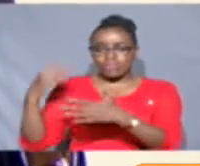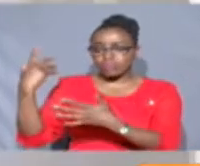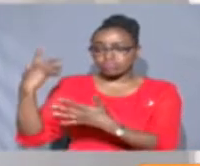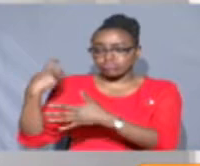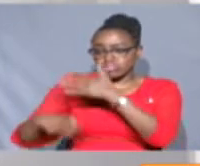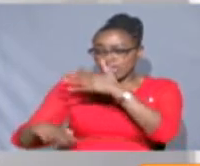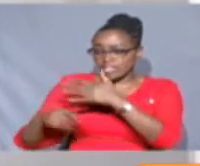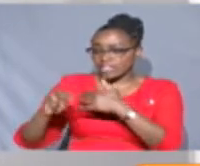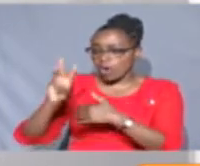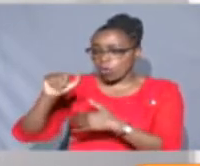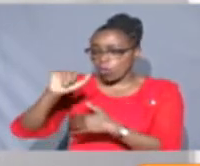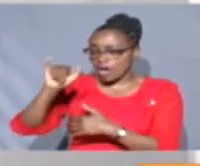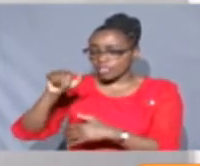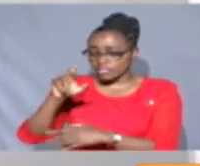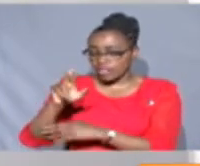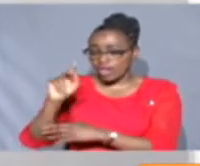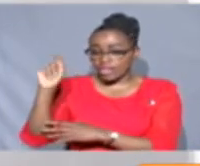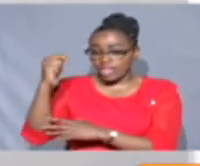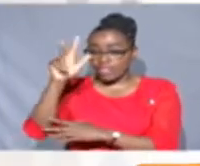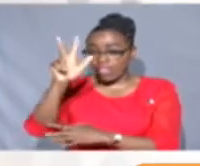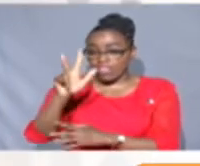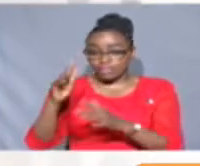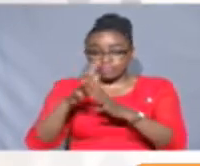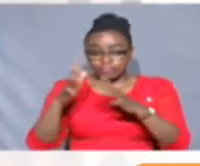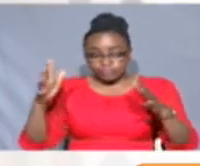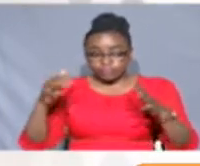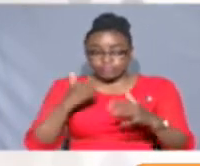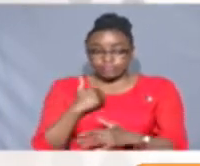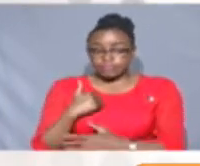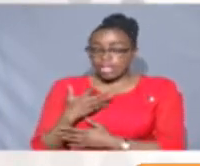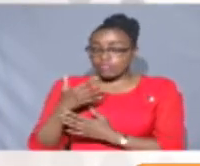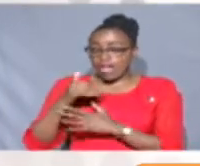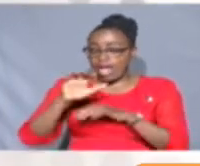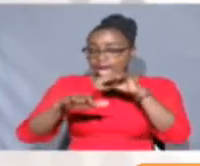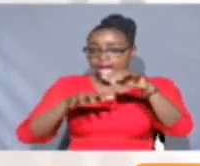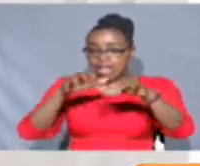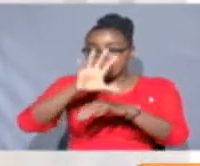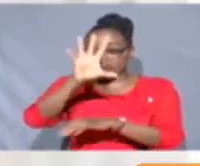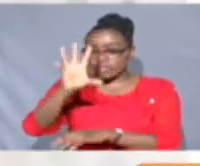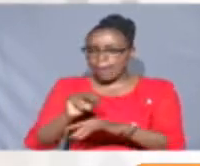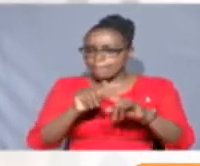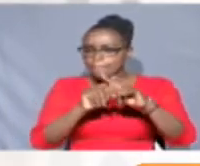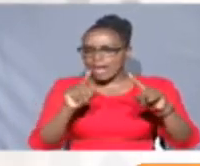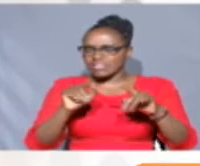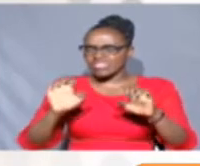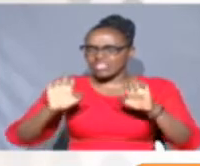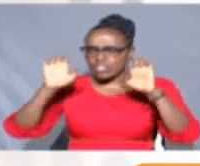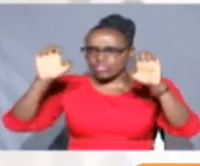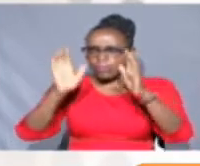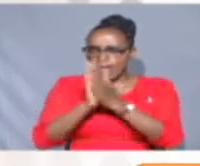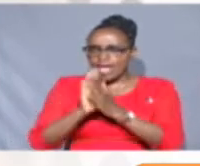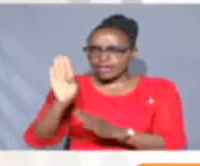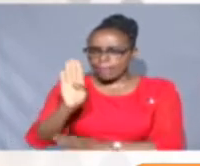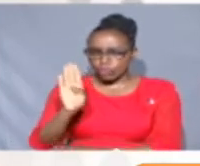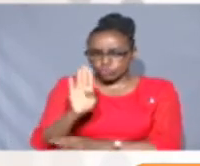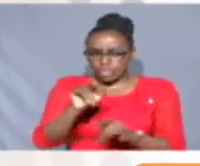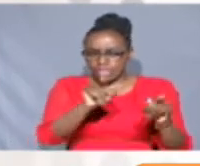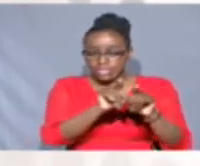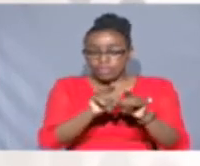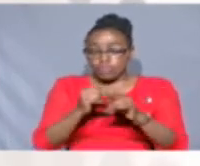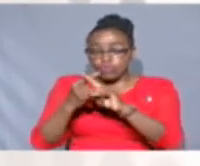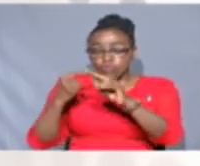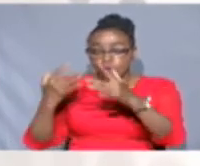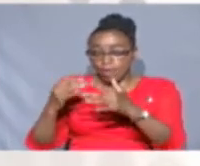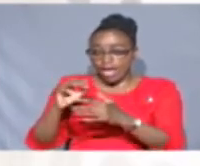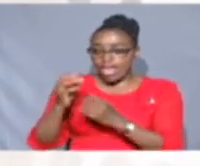in Wajir. Kenya is currently ranked third largest holder of livestock in Africa, behind Ethiopia and Botswana, this according